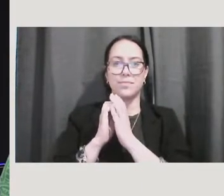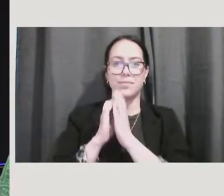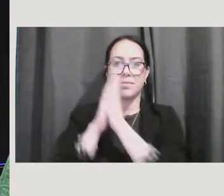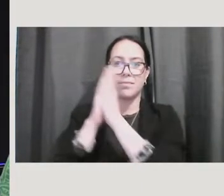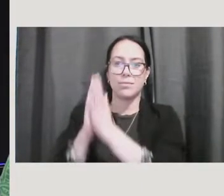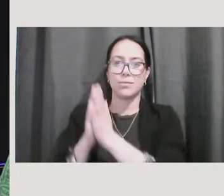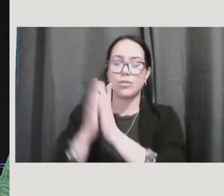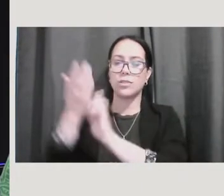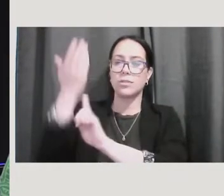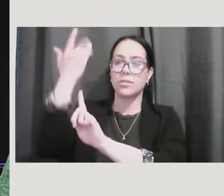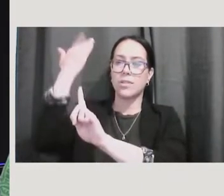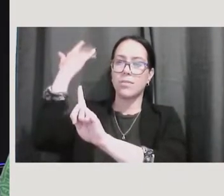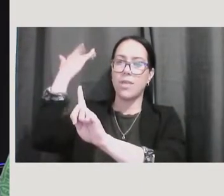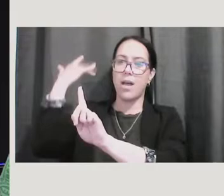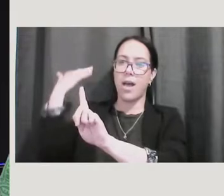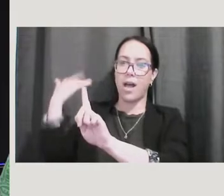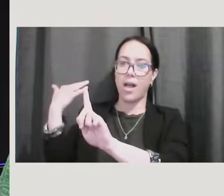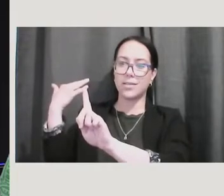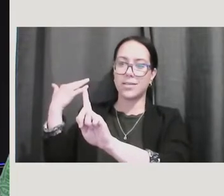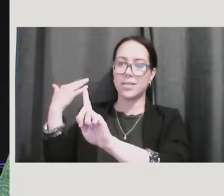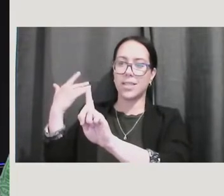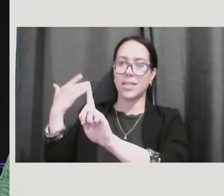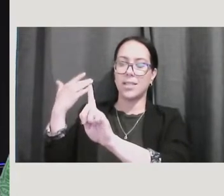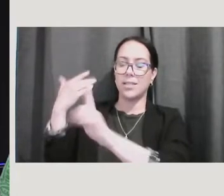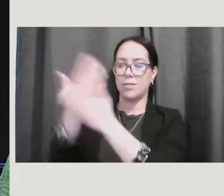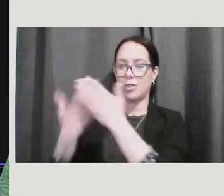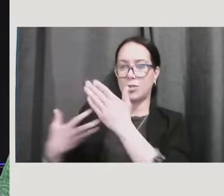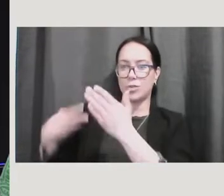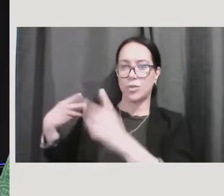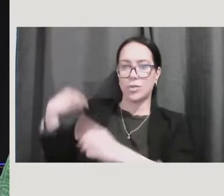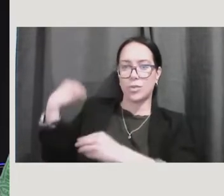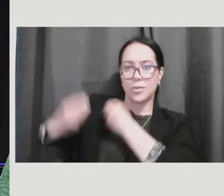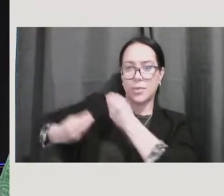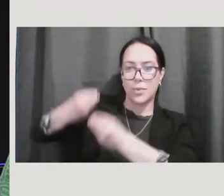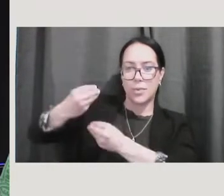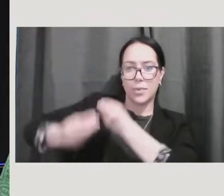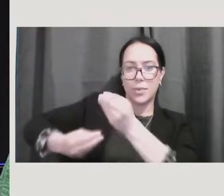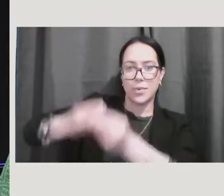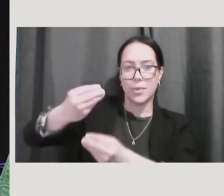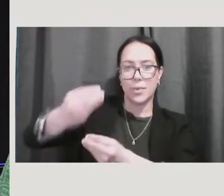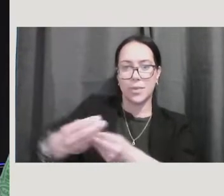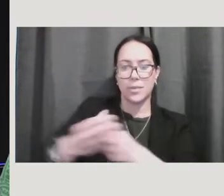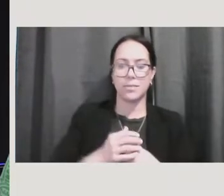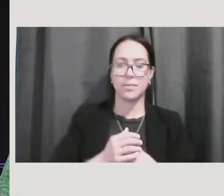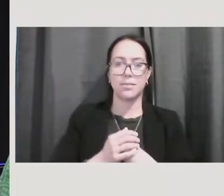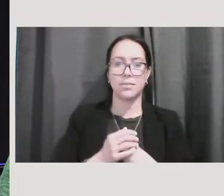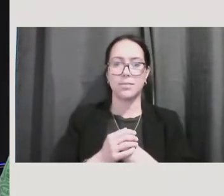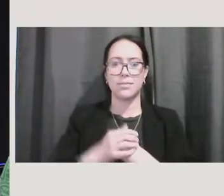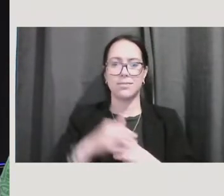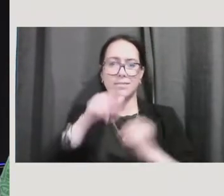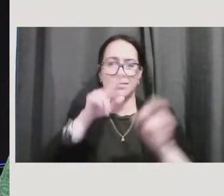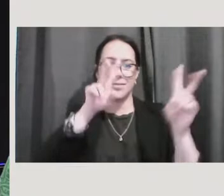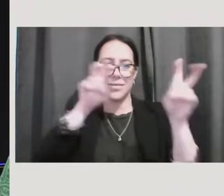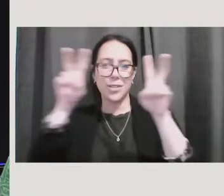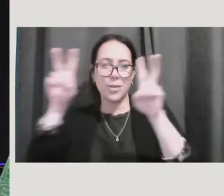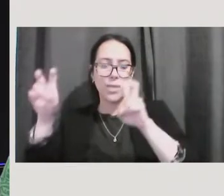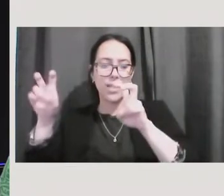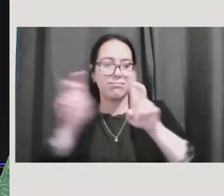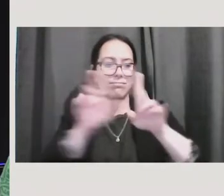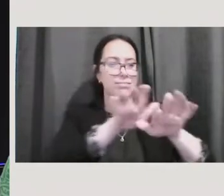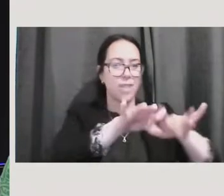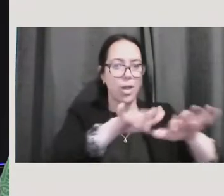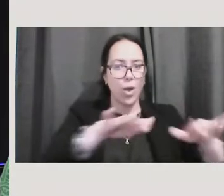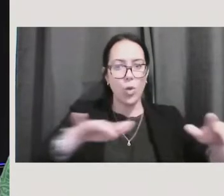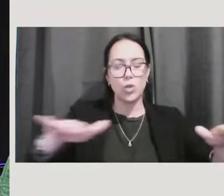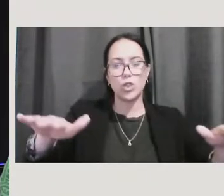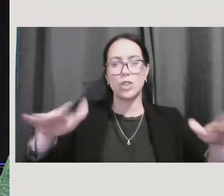past it is a conversation between ocean and history genealogy and